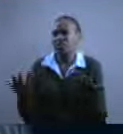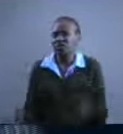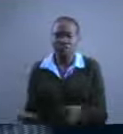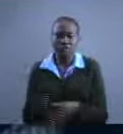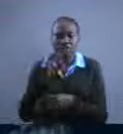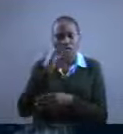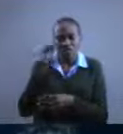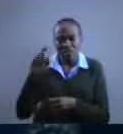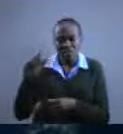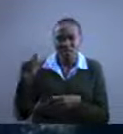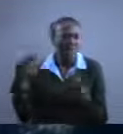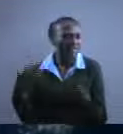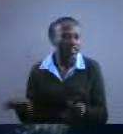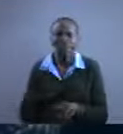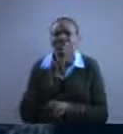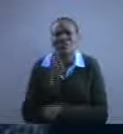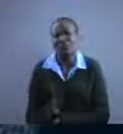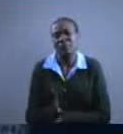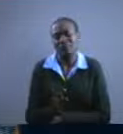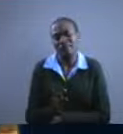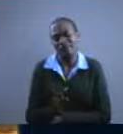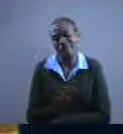FETs clearly means that